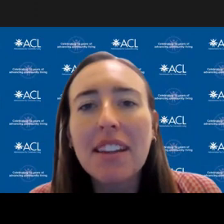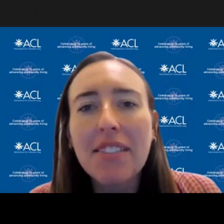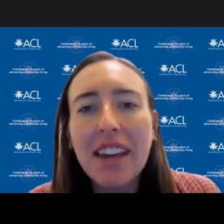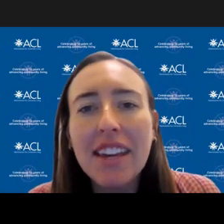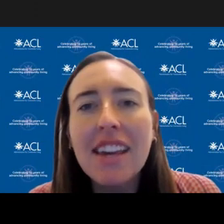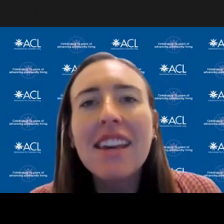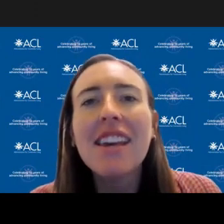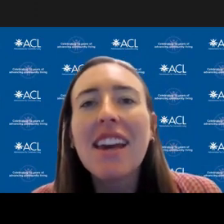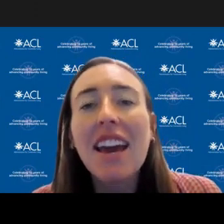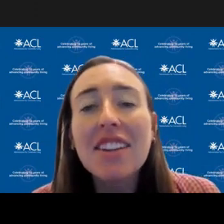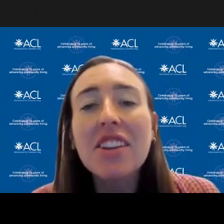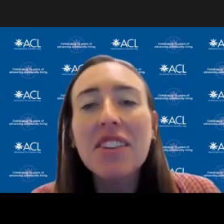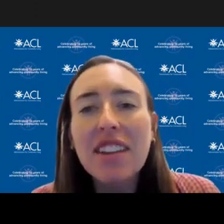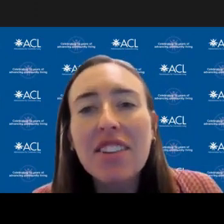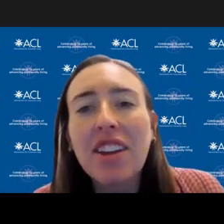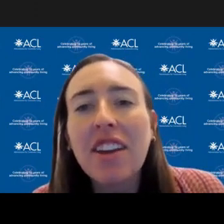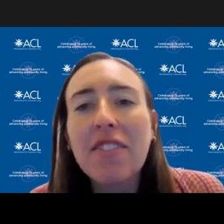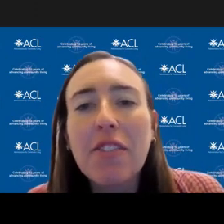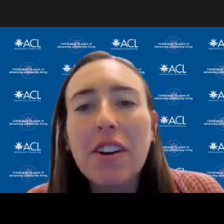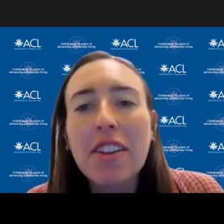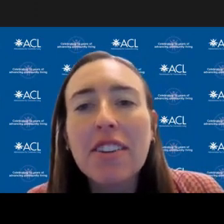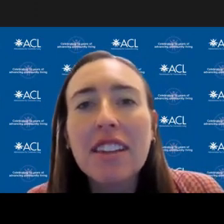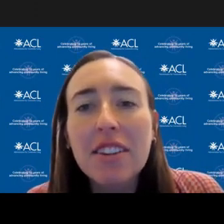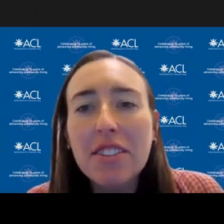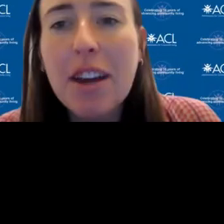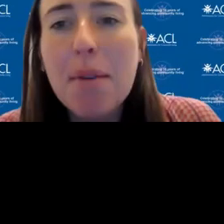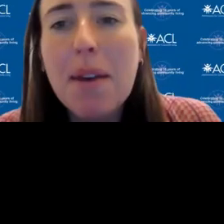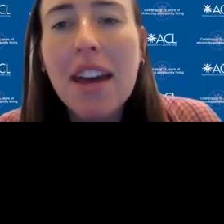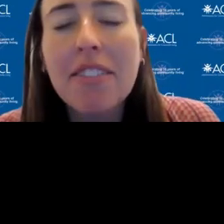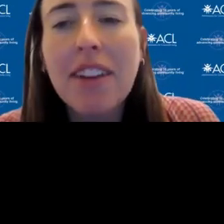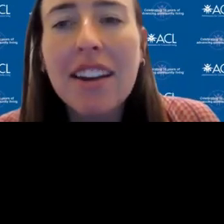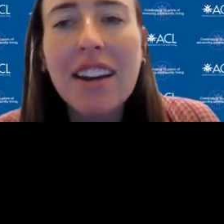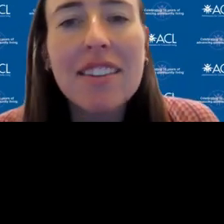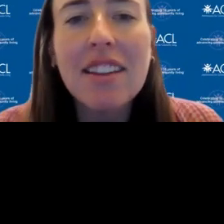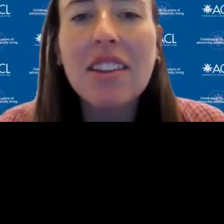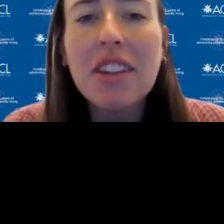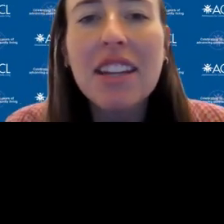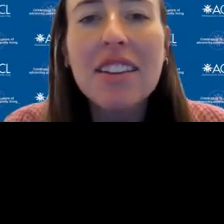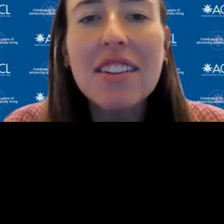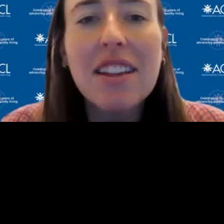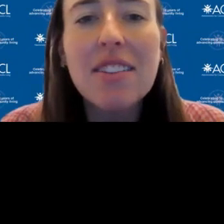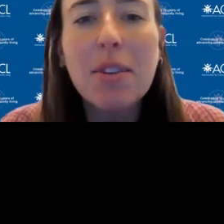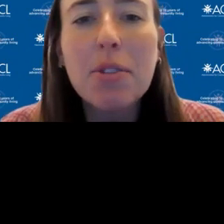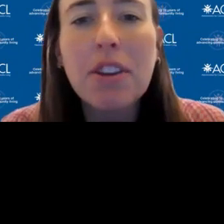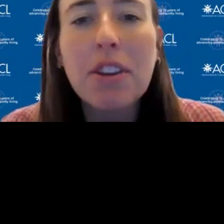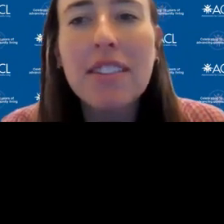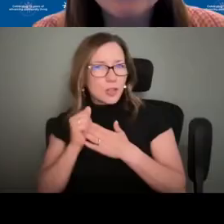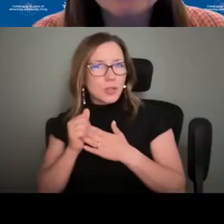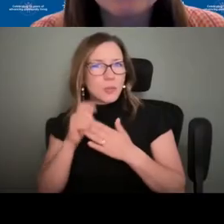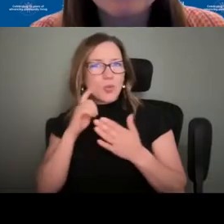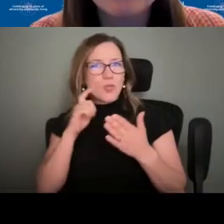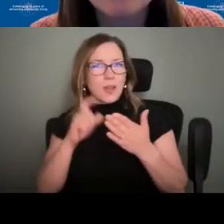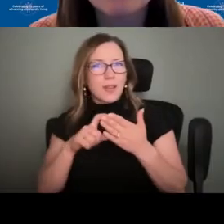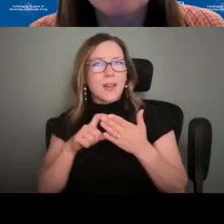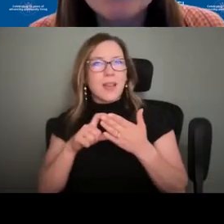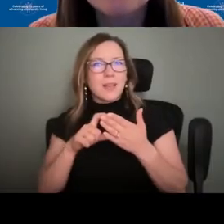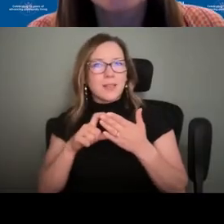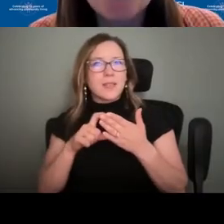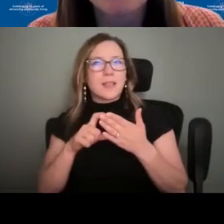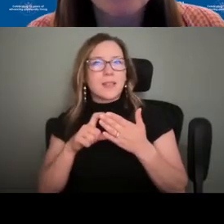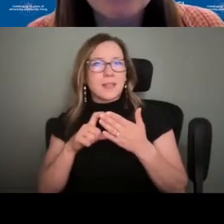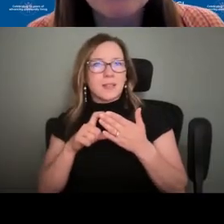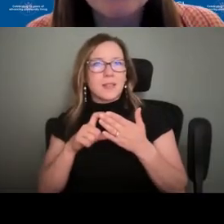Administration for Community Living, and US Aging for their leadership and recognizing loneliness and social isolation